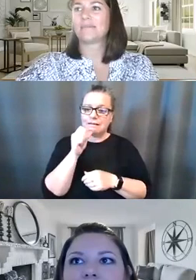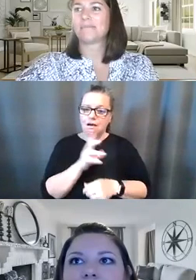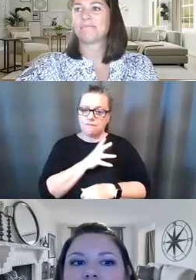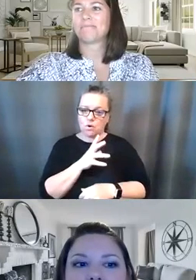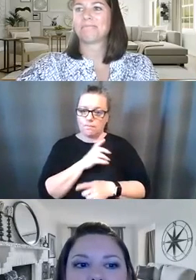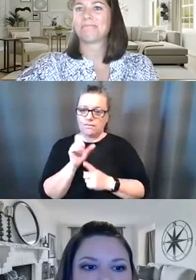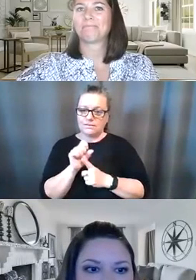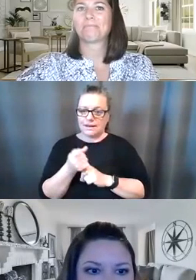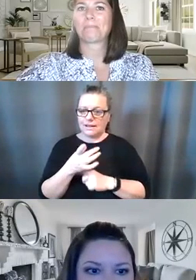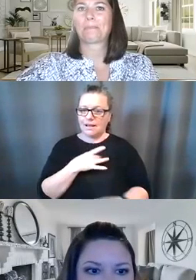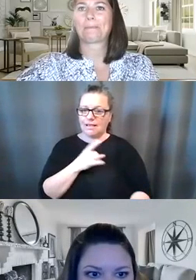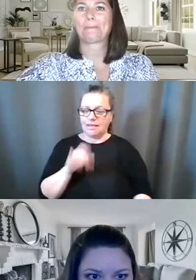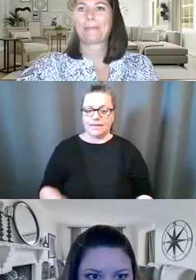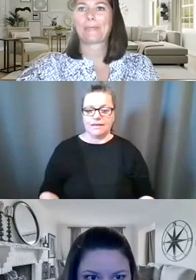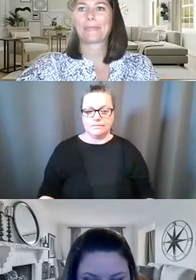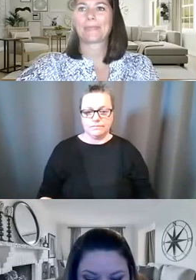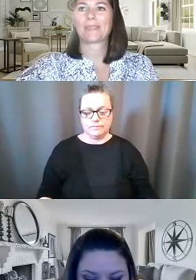that.